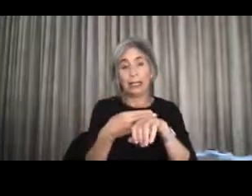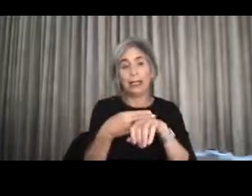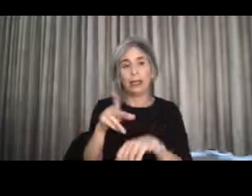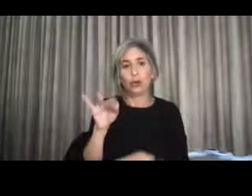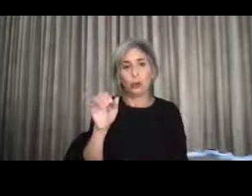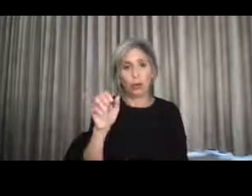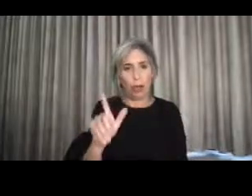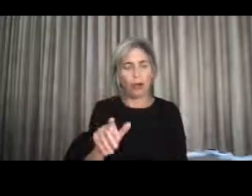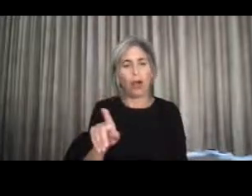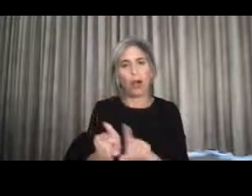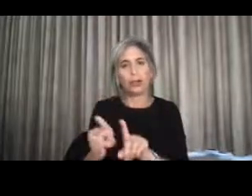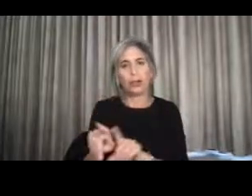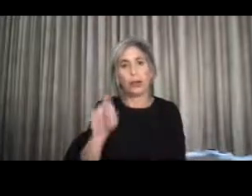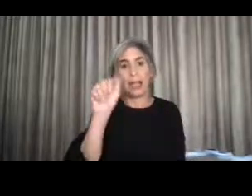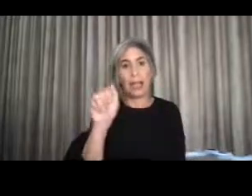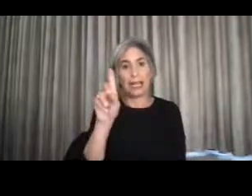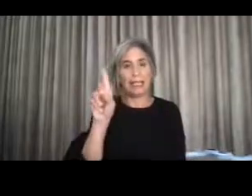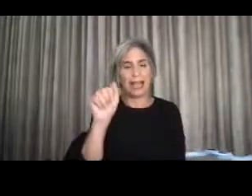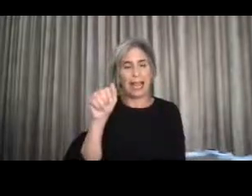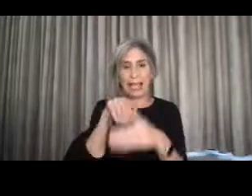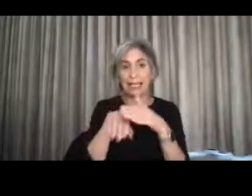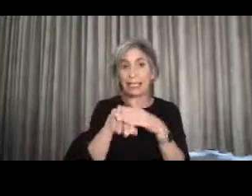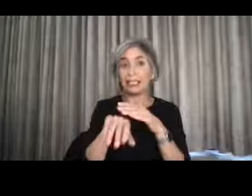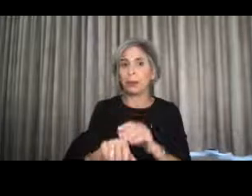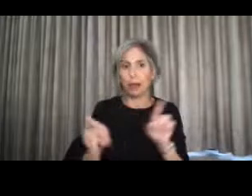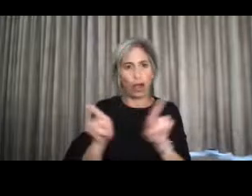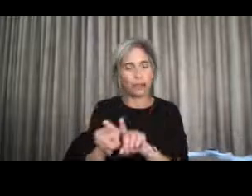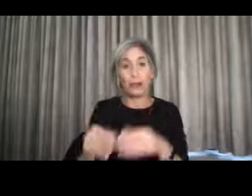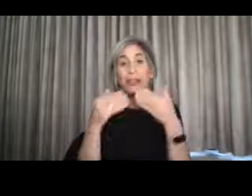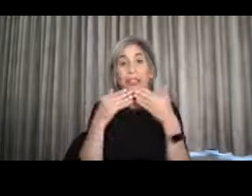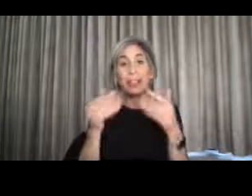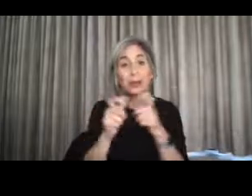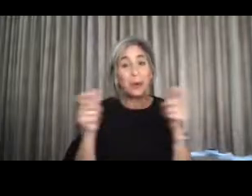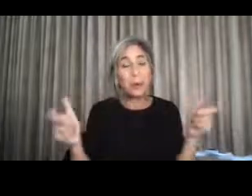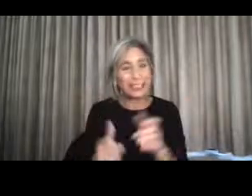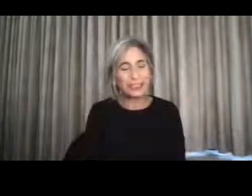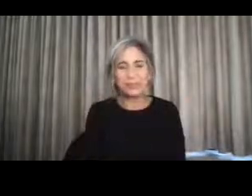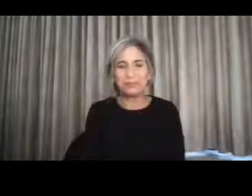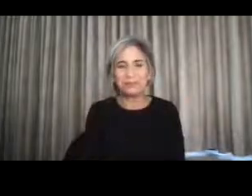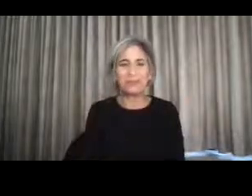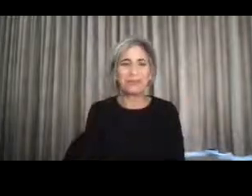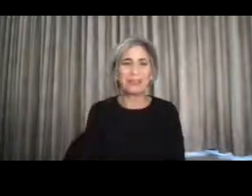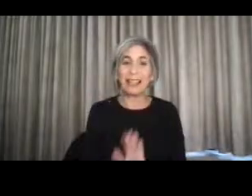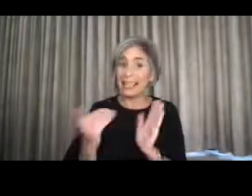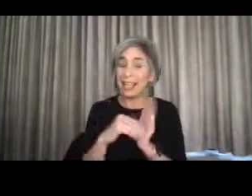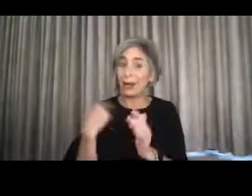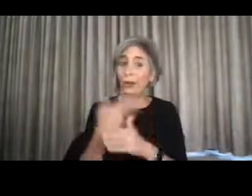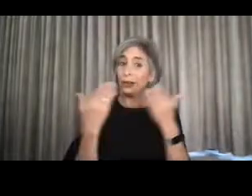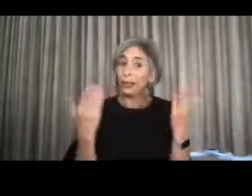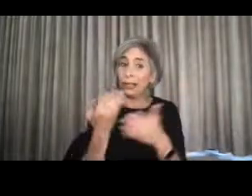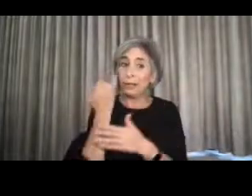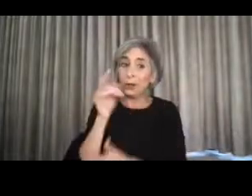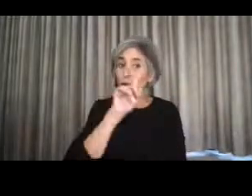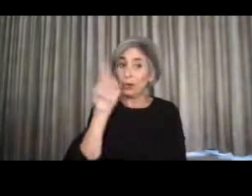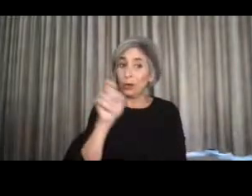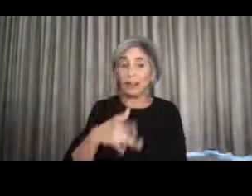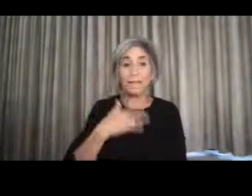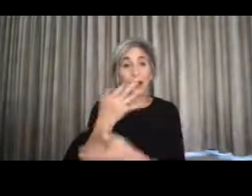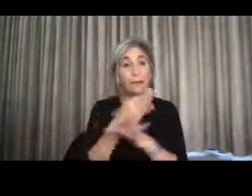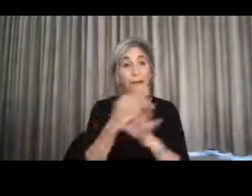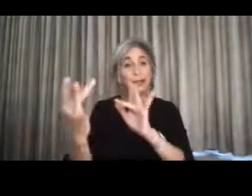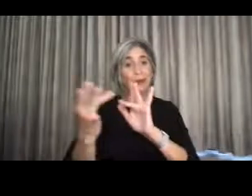also is ADA accessible. Thank you so much, and again, we are here. If you have any questions, feel free to